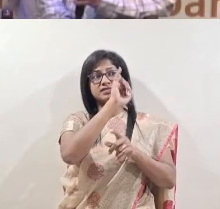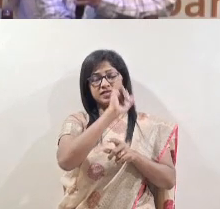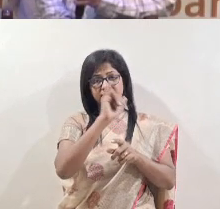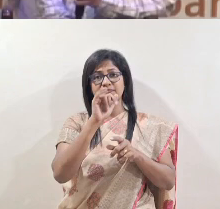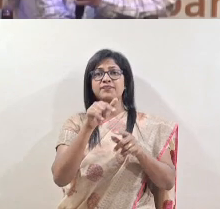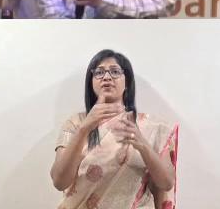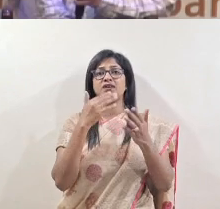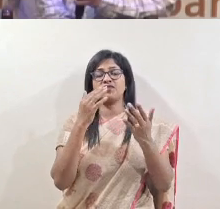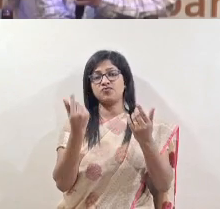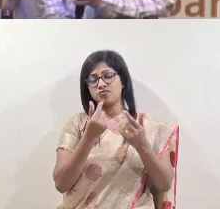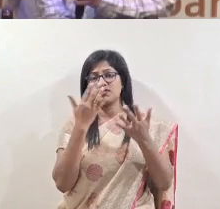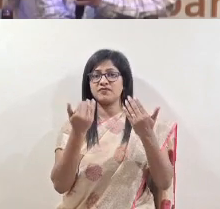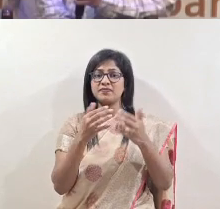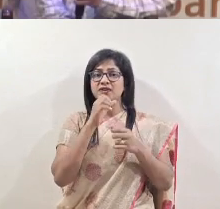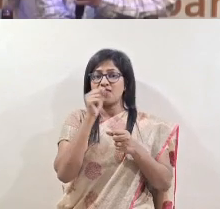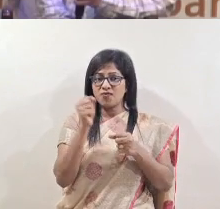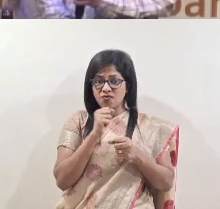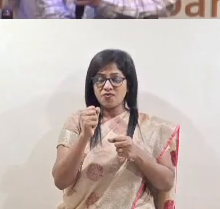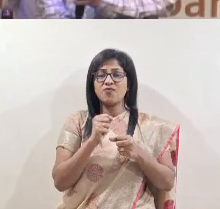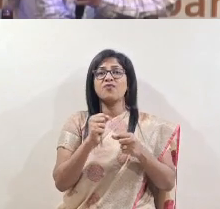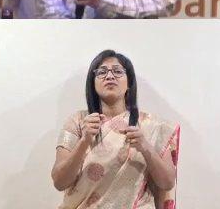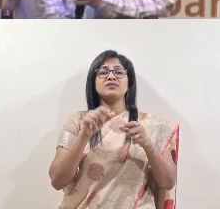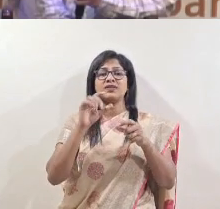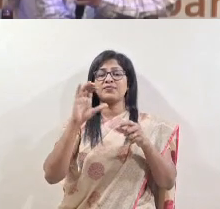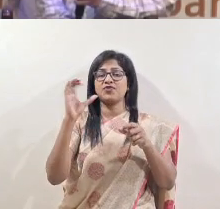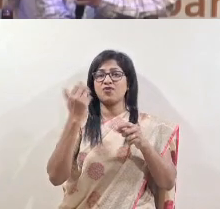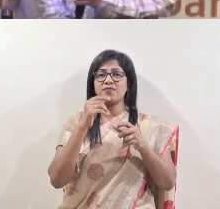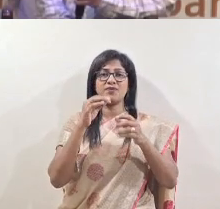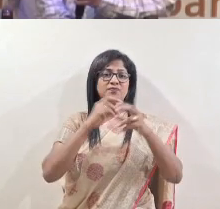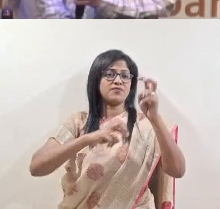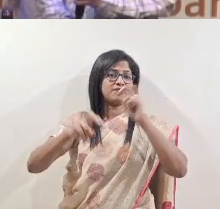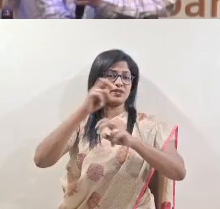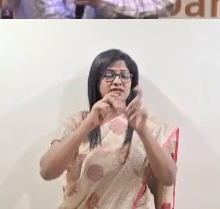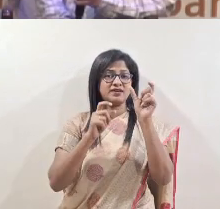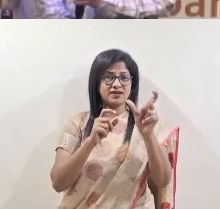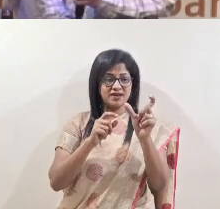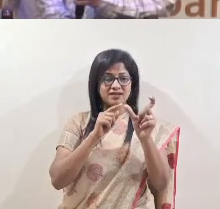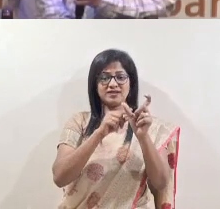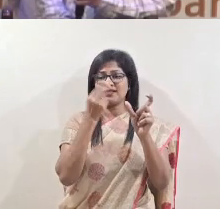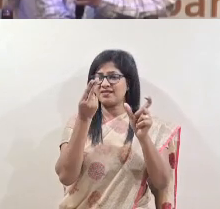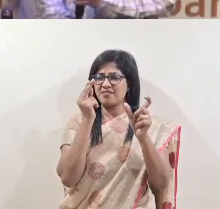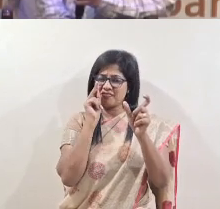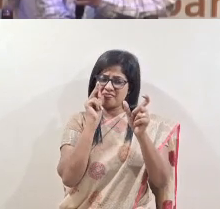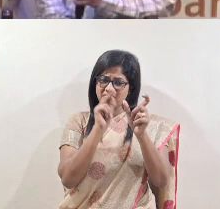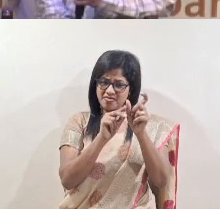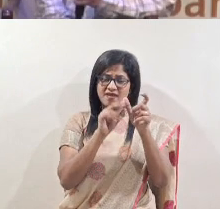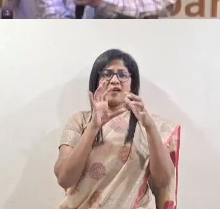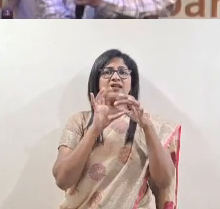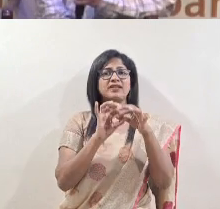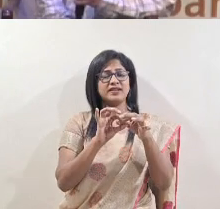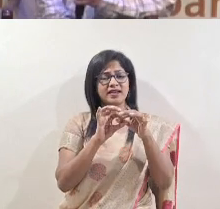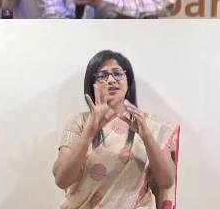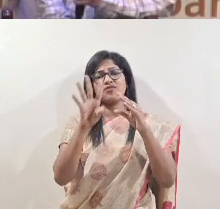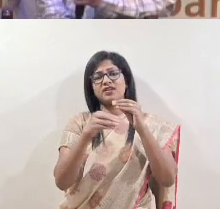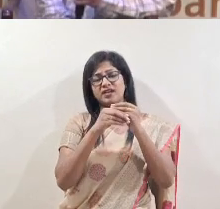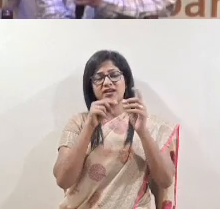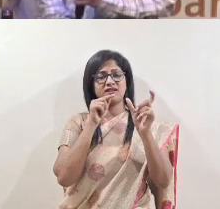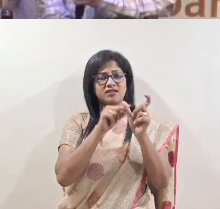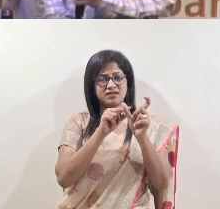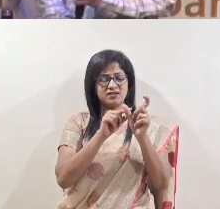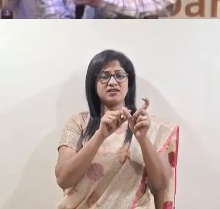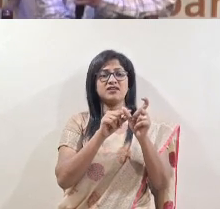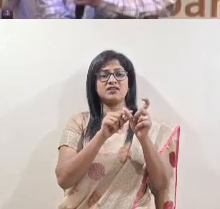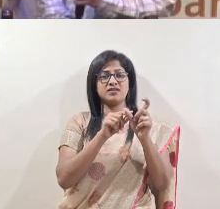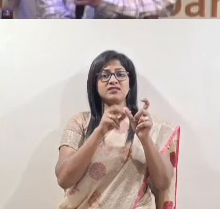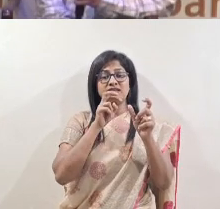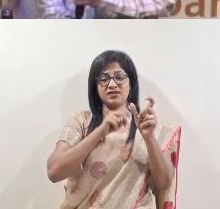where, senior citizens, nowadays you have this common mobility card. Okay, some sort of chip can be embedded in that, or some sort of addition can be made in that. So